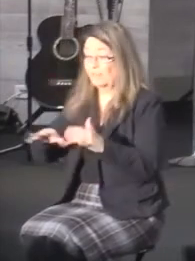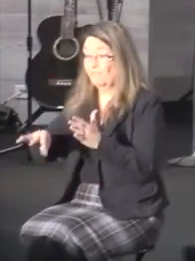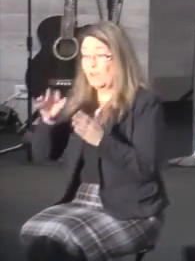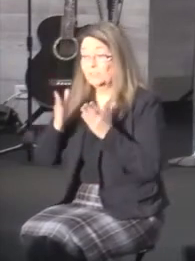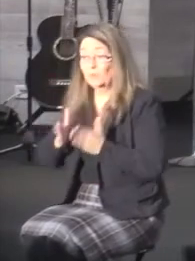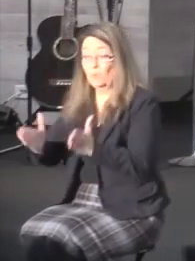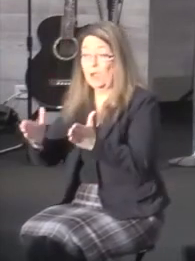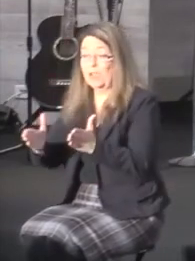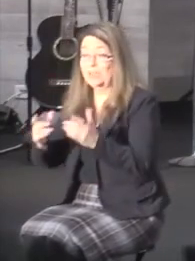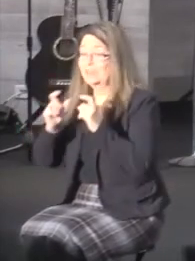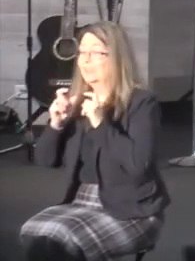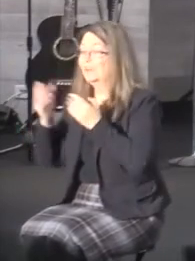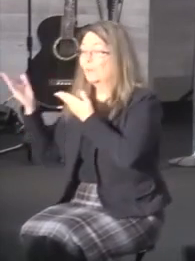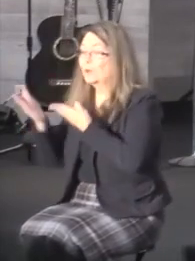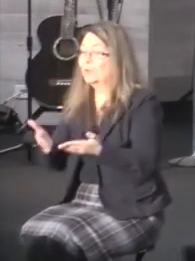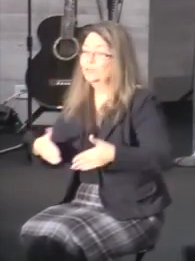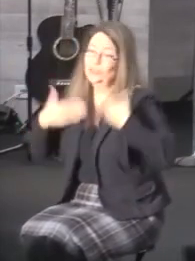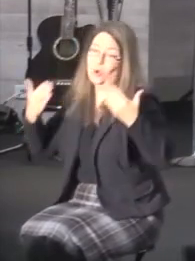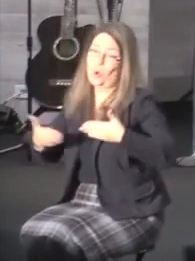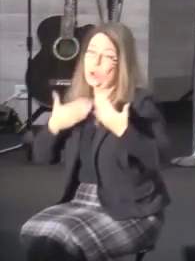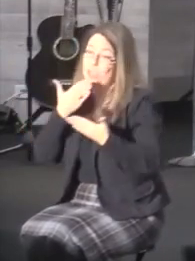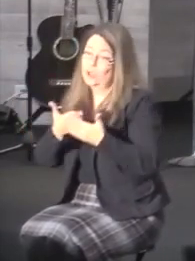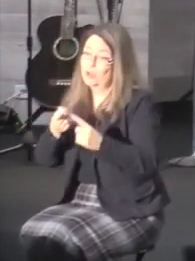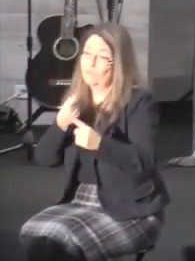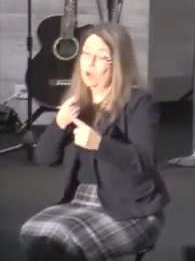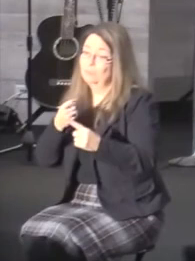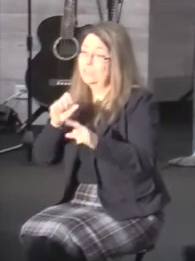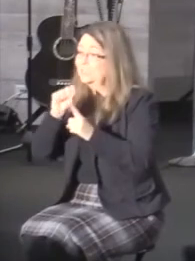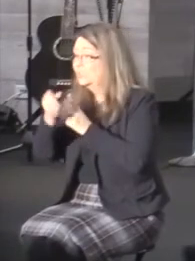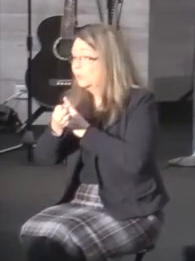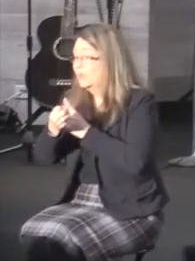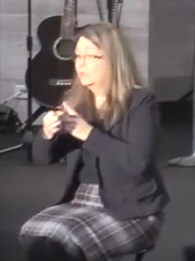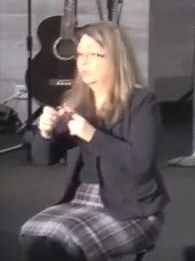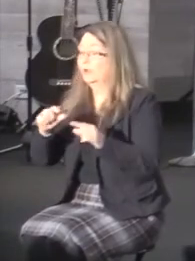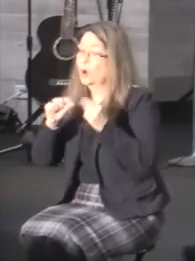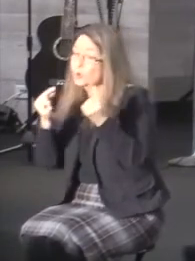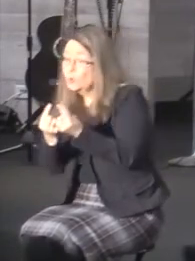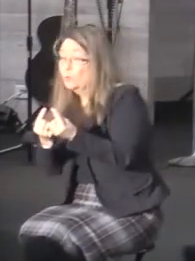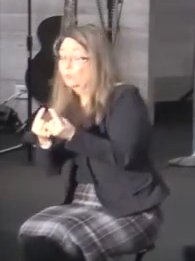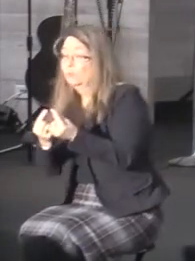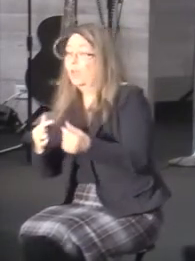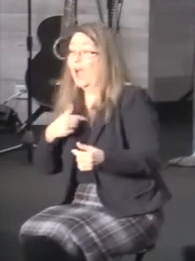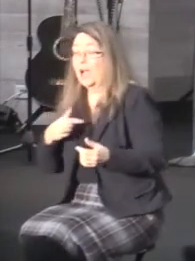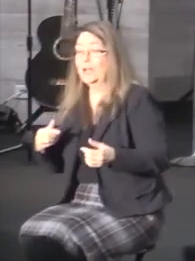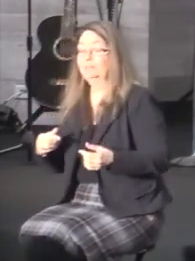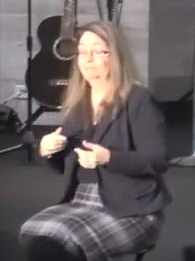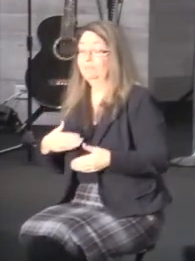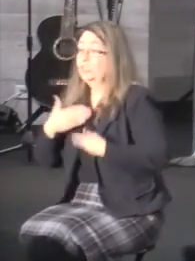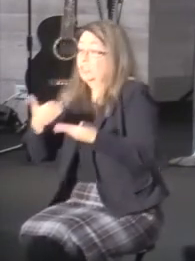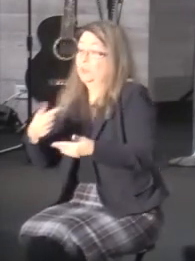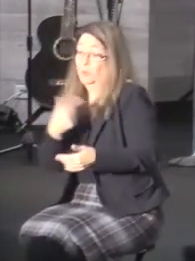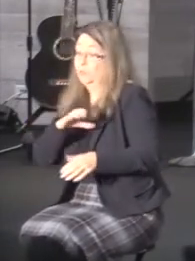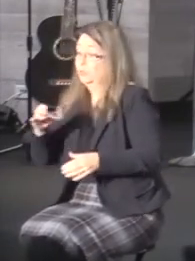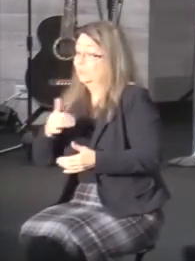a way to bring the joy and the good out of a situation, out of a church, out of a group of people. And I suggest this year that we do that exact same thing.